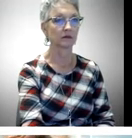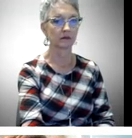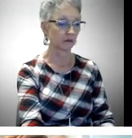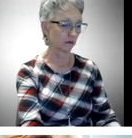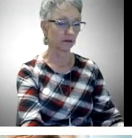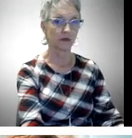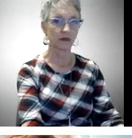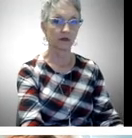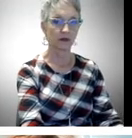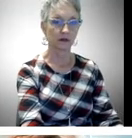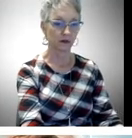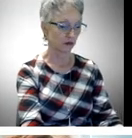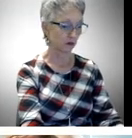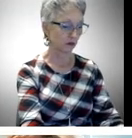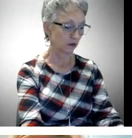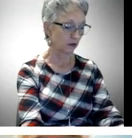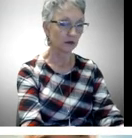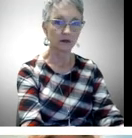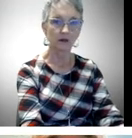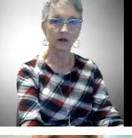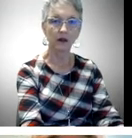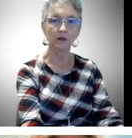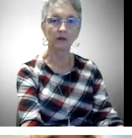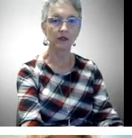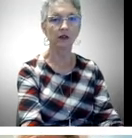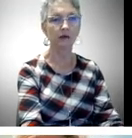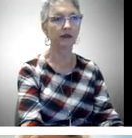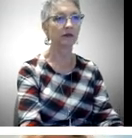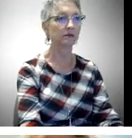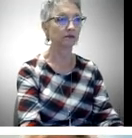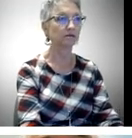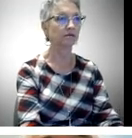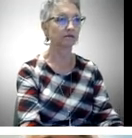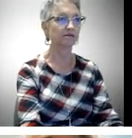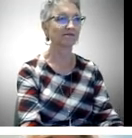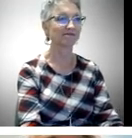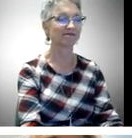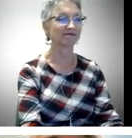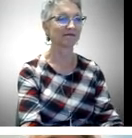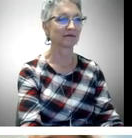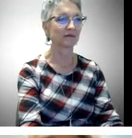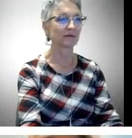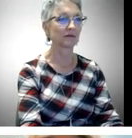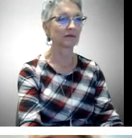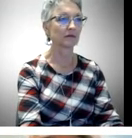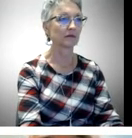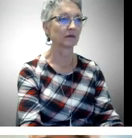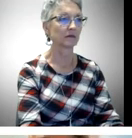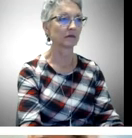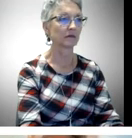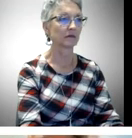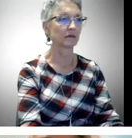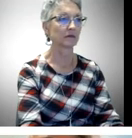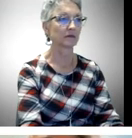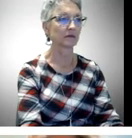to next slide. Advance, yeah. And sorry about that. No problem. And they also experience low